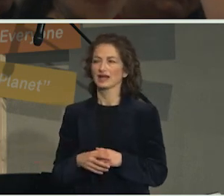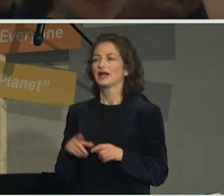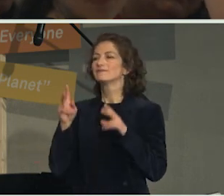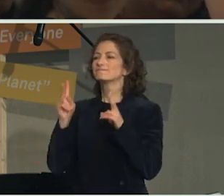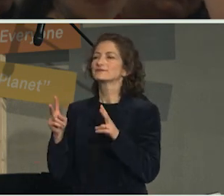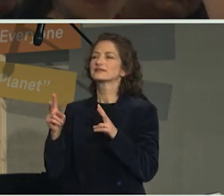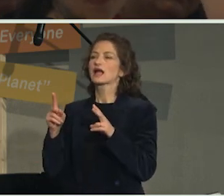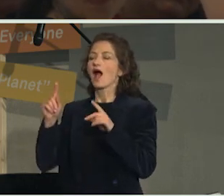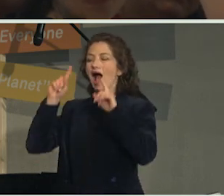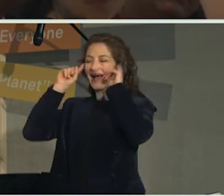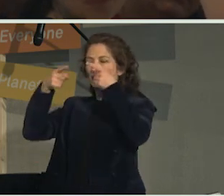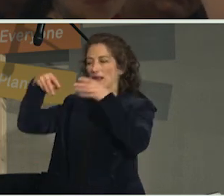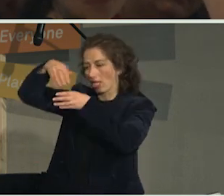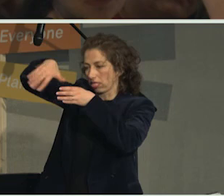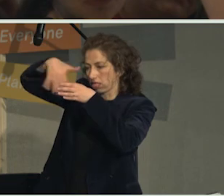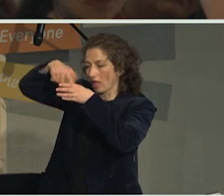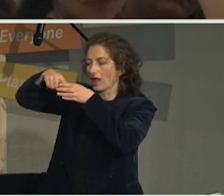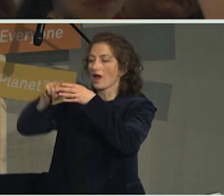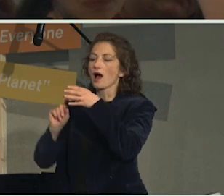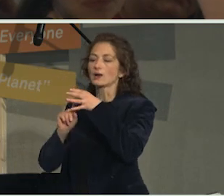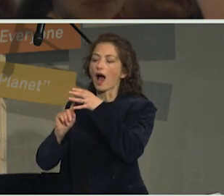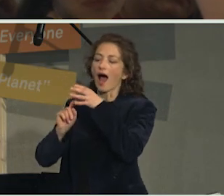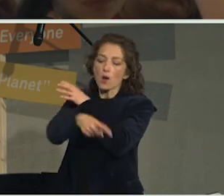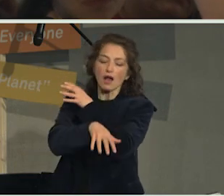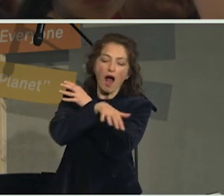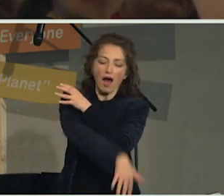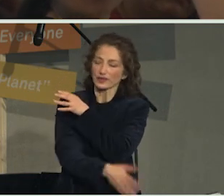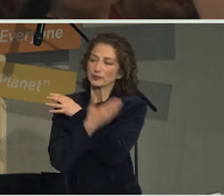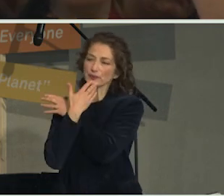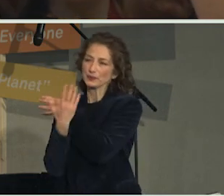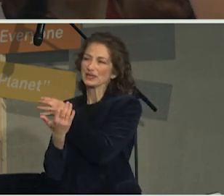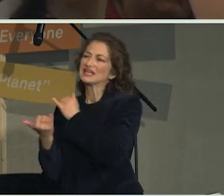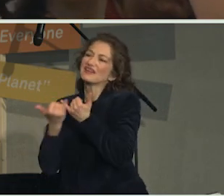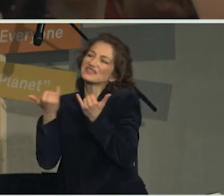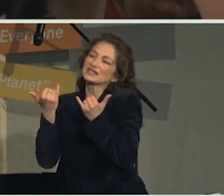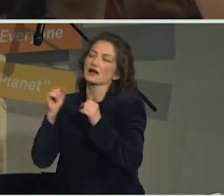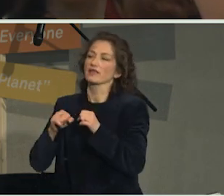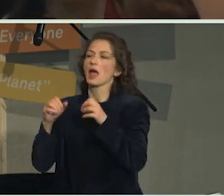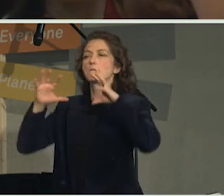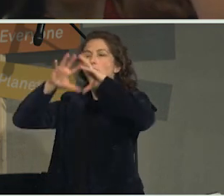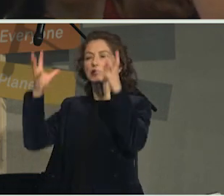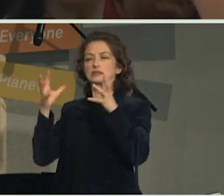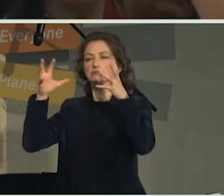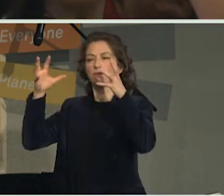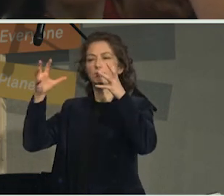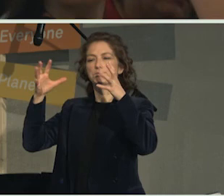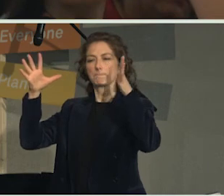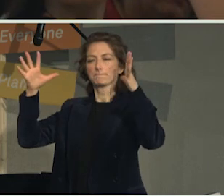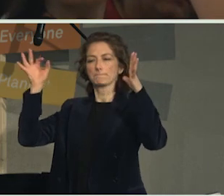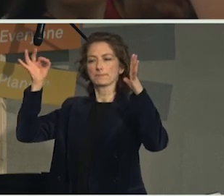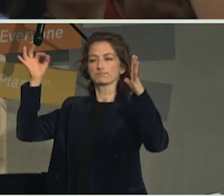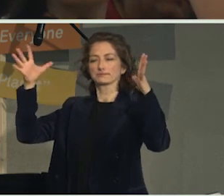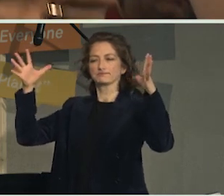can, or is there a scope to move out, to take intersectionality, or you know, all these issues that we all care